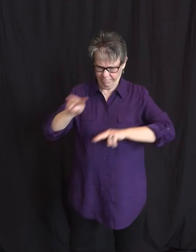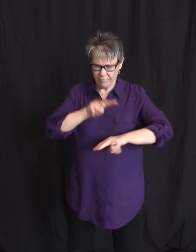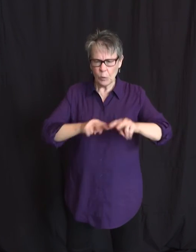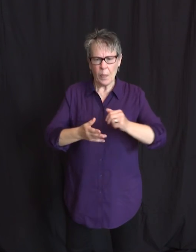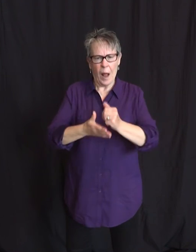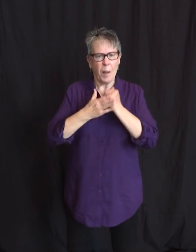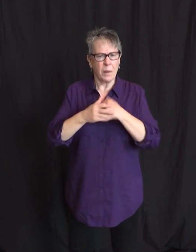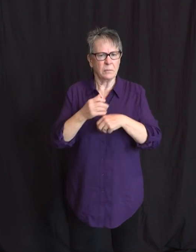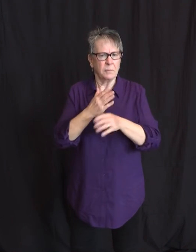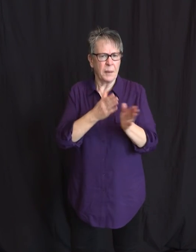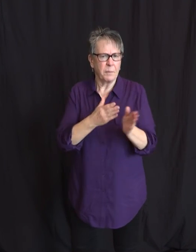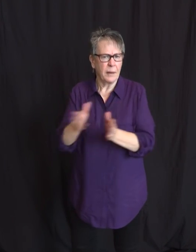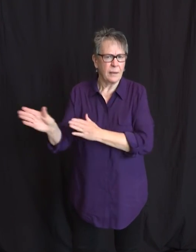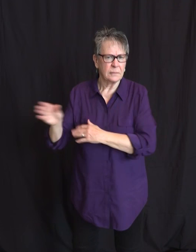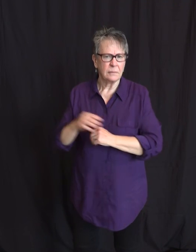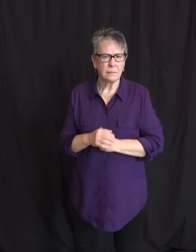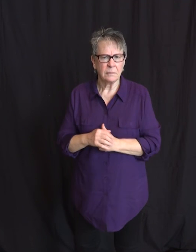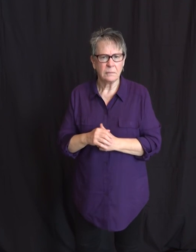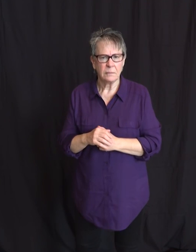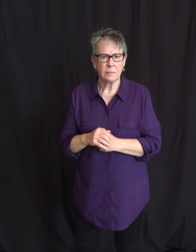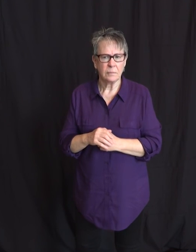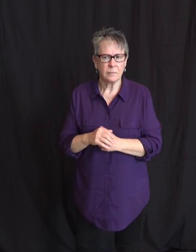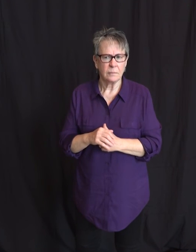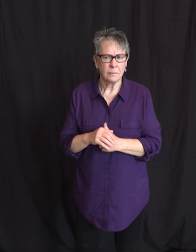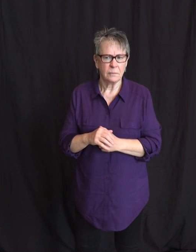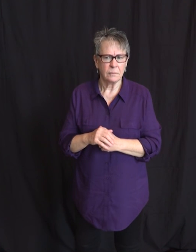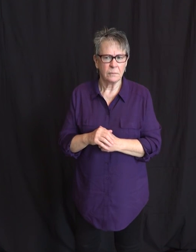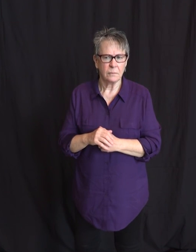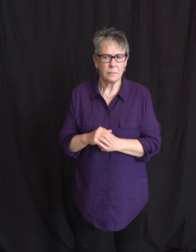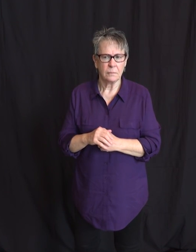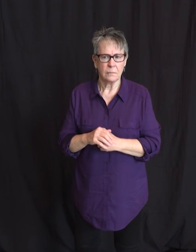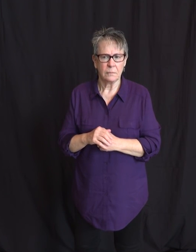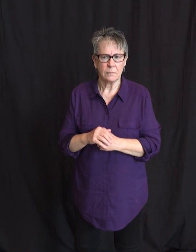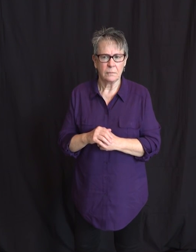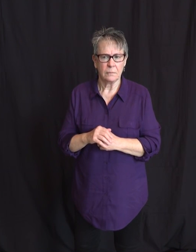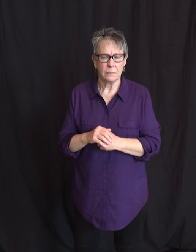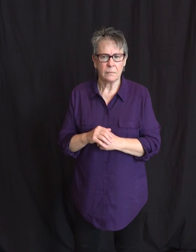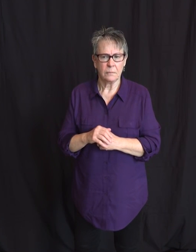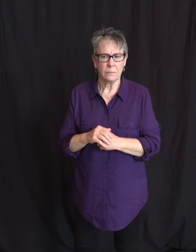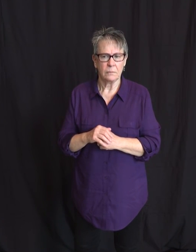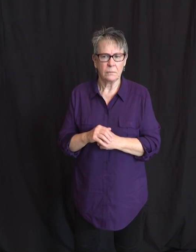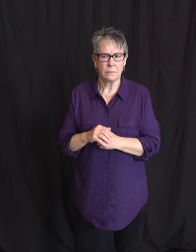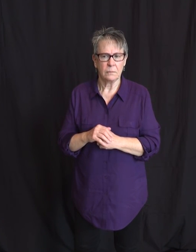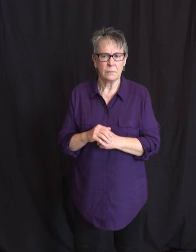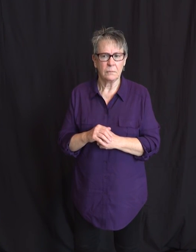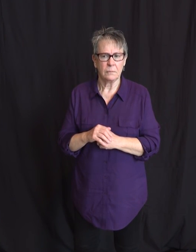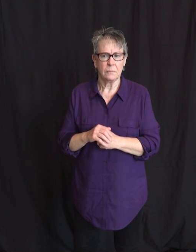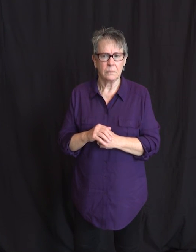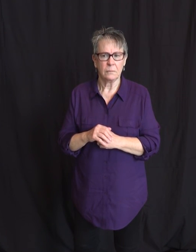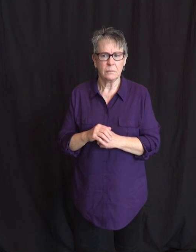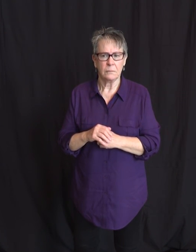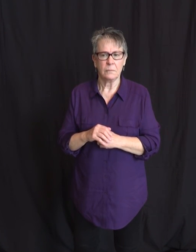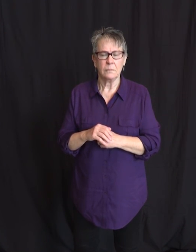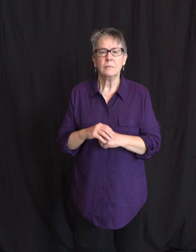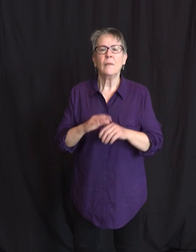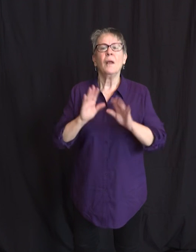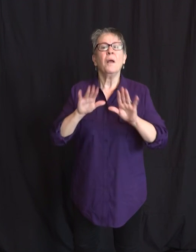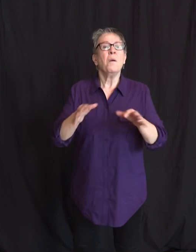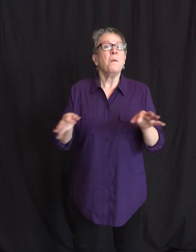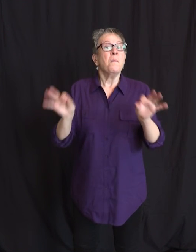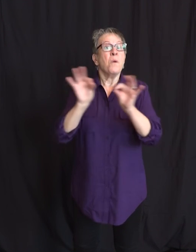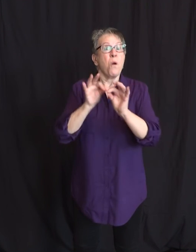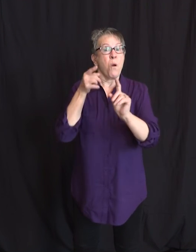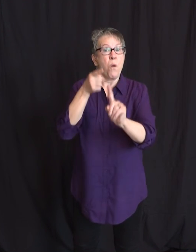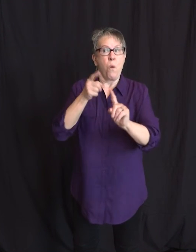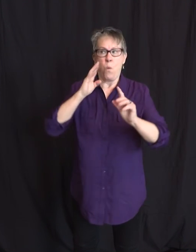how we shut it down and how we, God willing, recover sooner than later. And so we're Moneyball on that front, and we'll